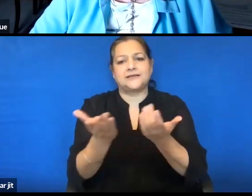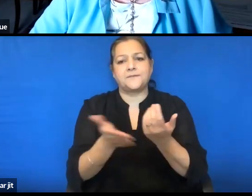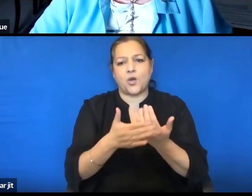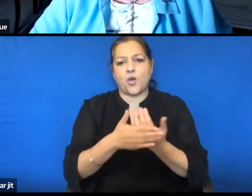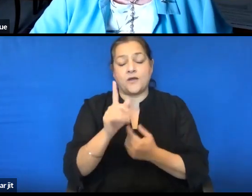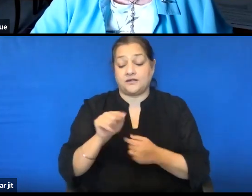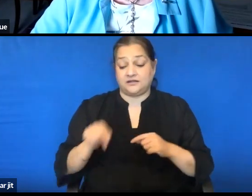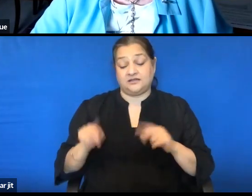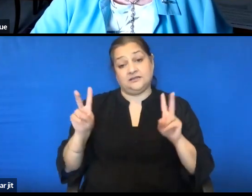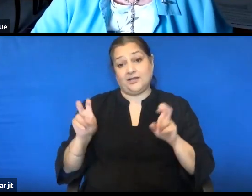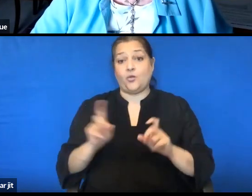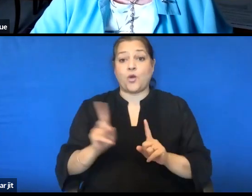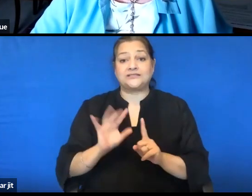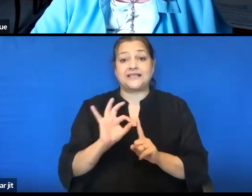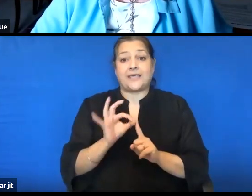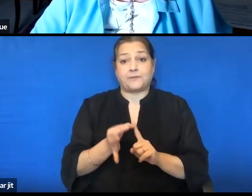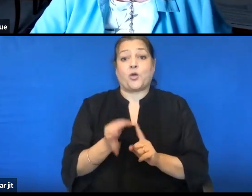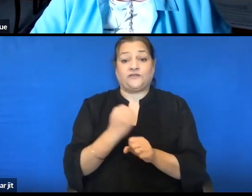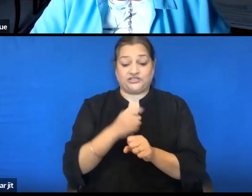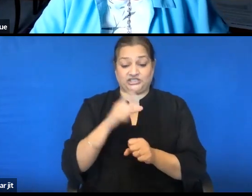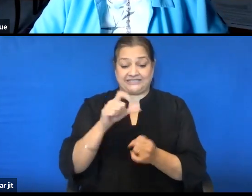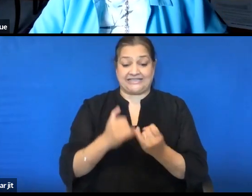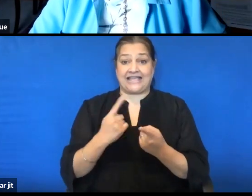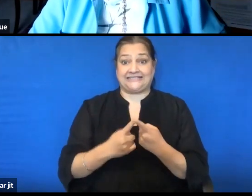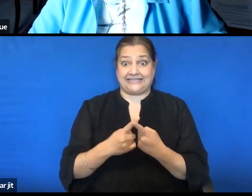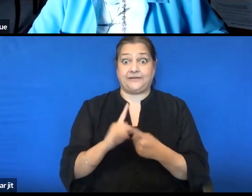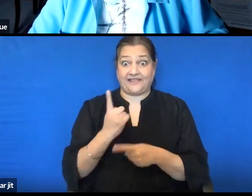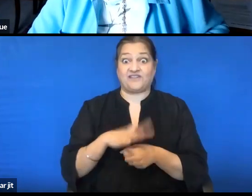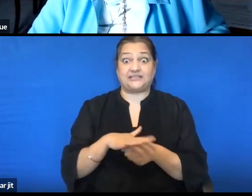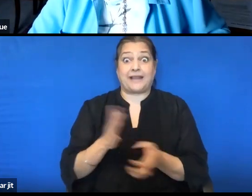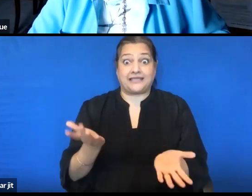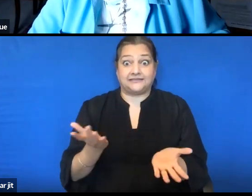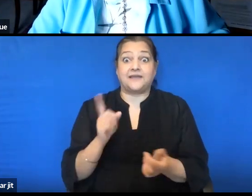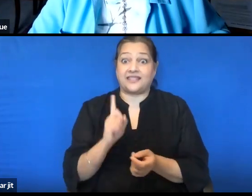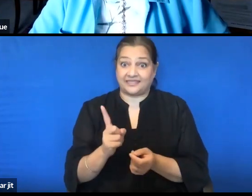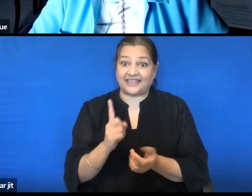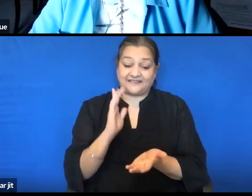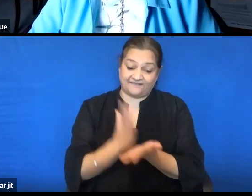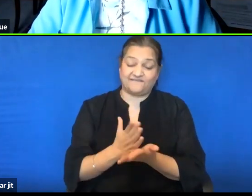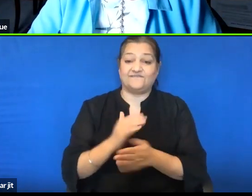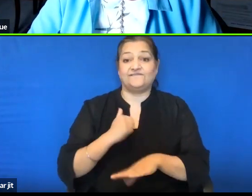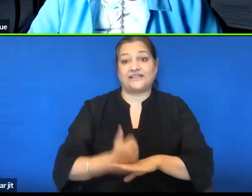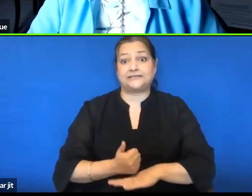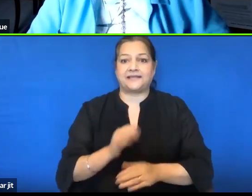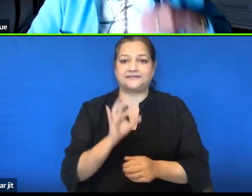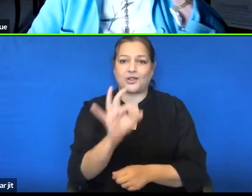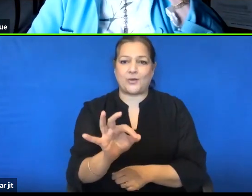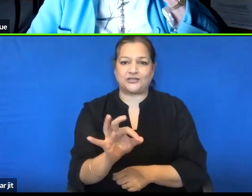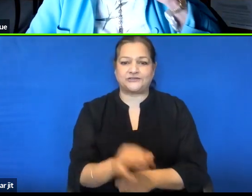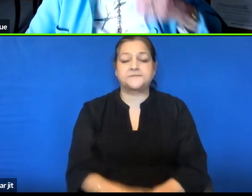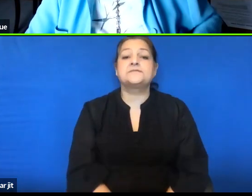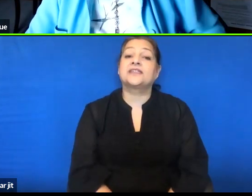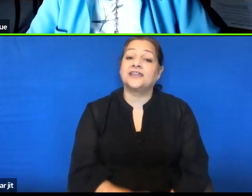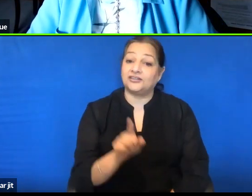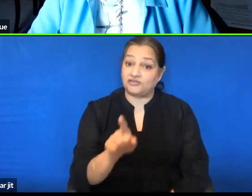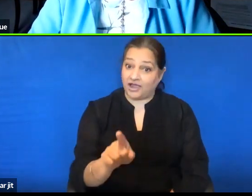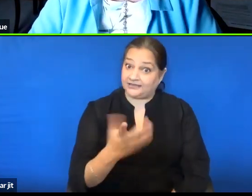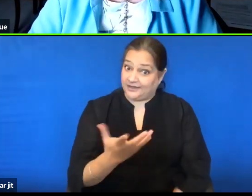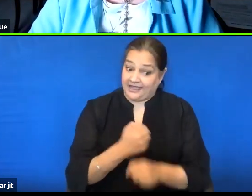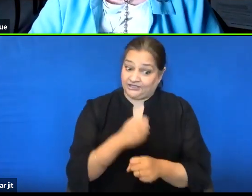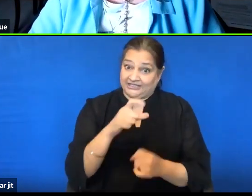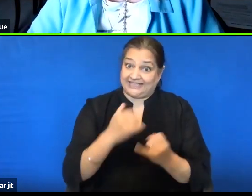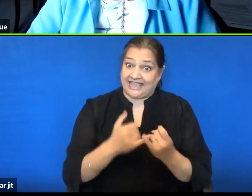point of GCSEs in the first place? And it asks that very fundamental question. Right. Well, of course, just at the moment, GCSEs are